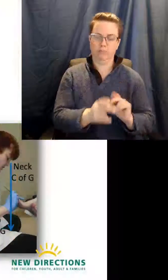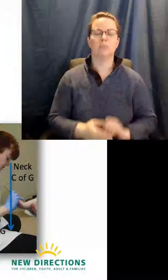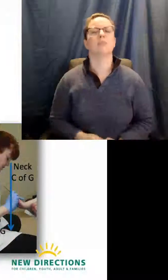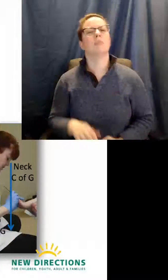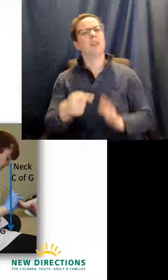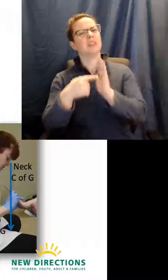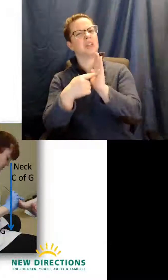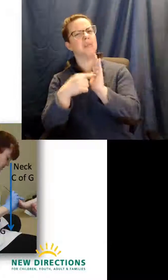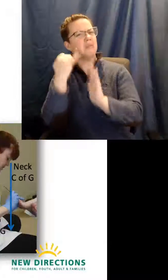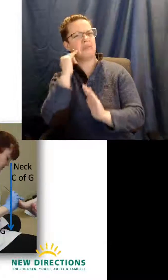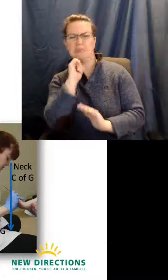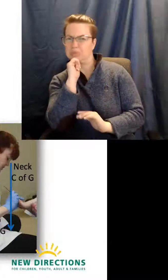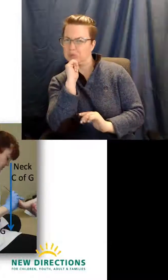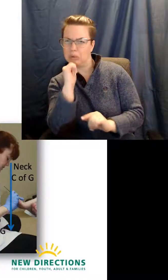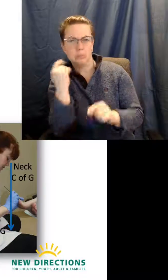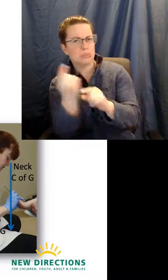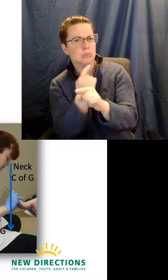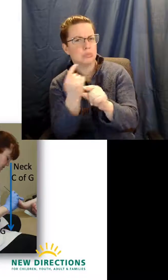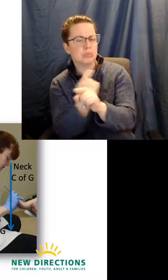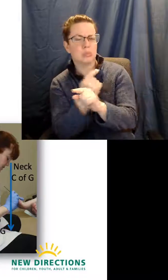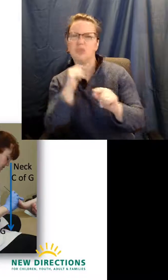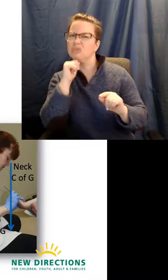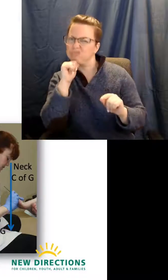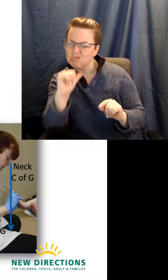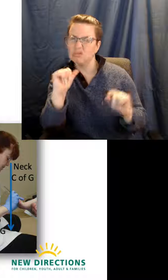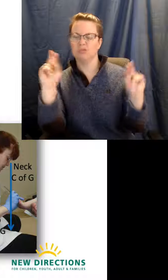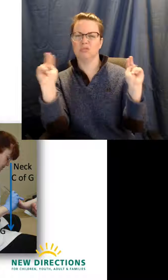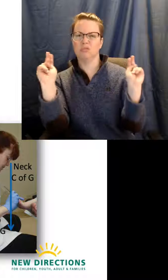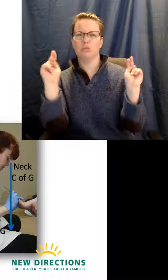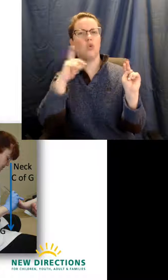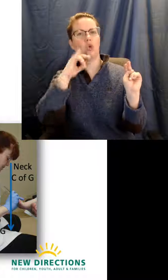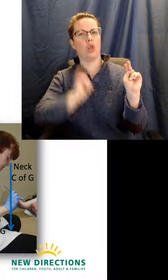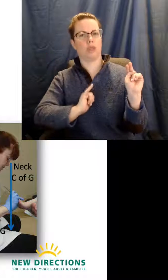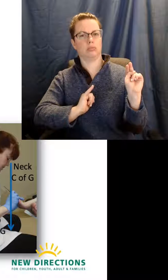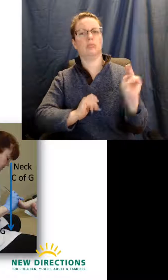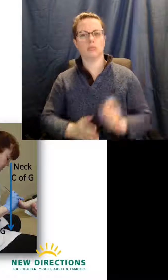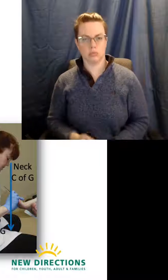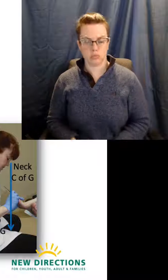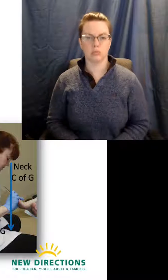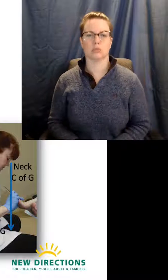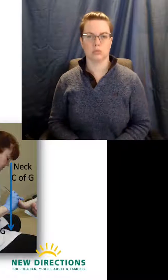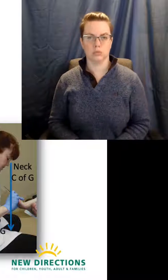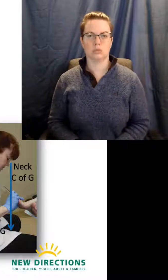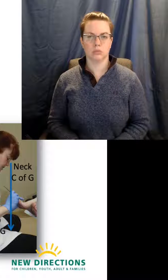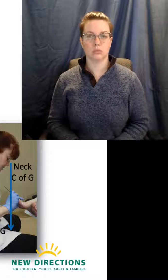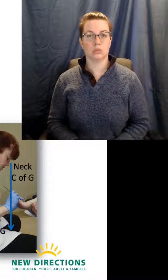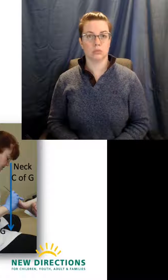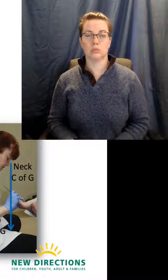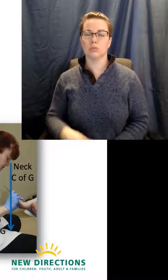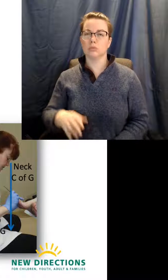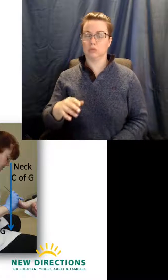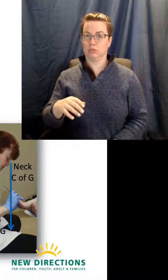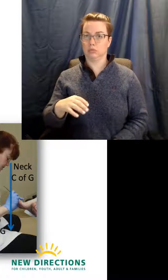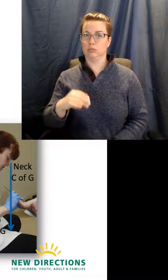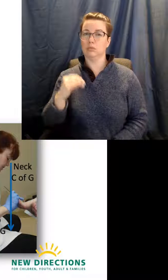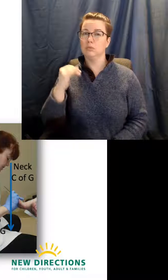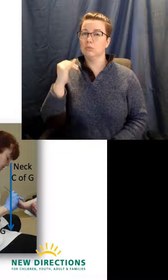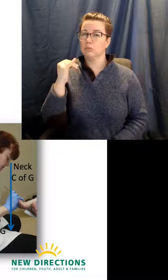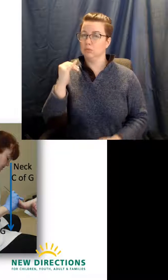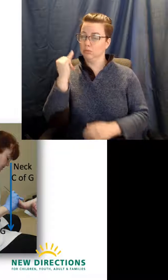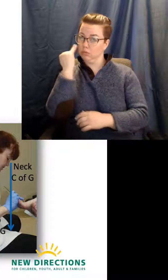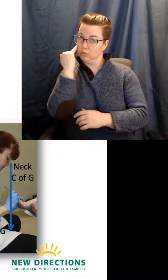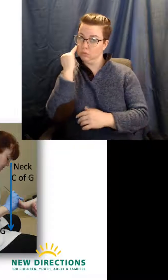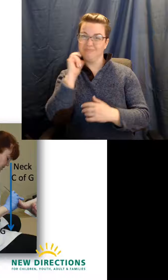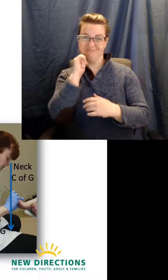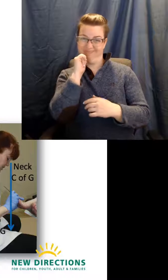Let's just take a second to think about this quote. Studies indicate that increased musculoskeletal injury